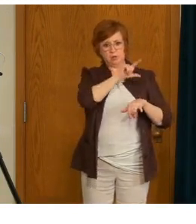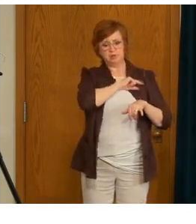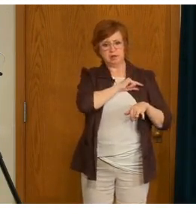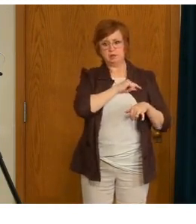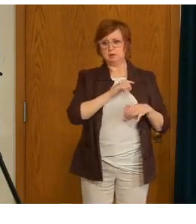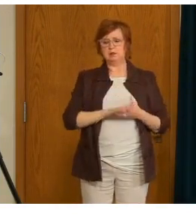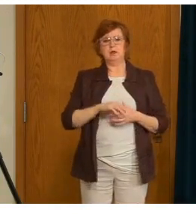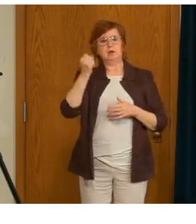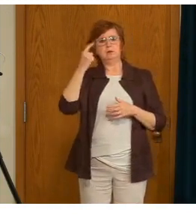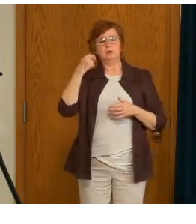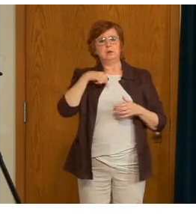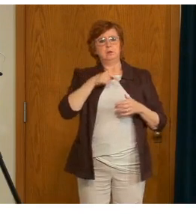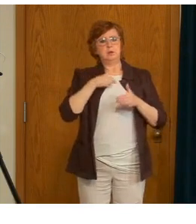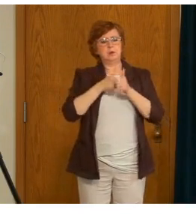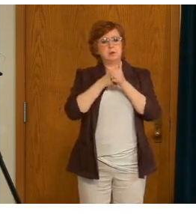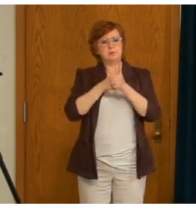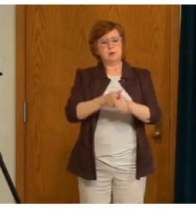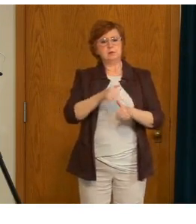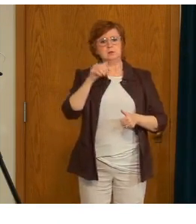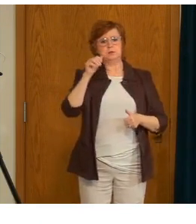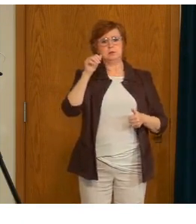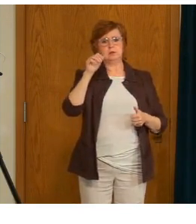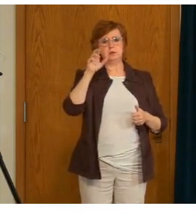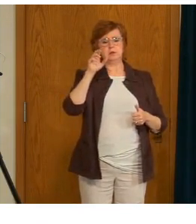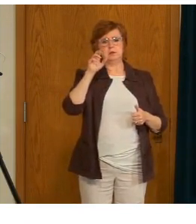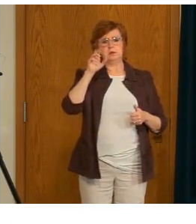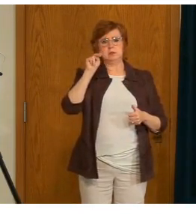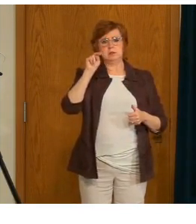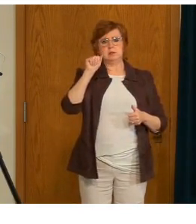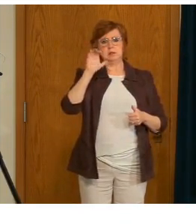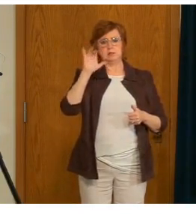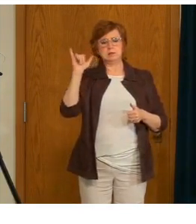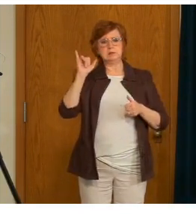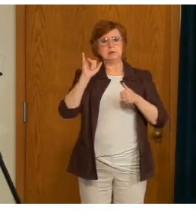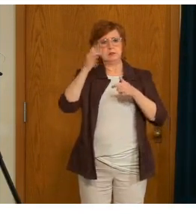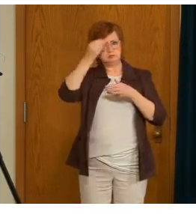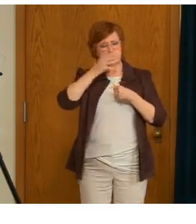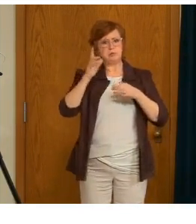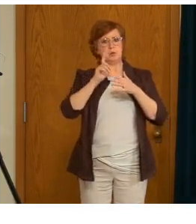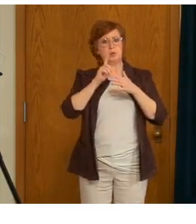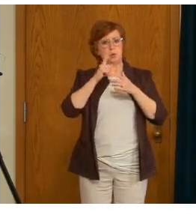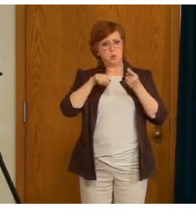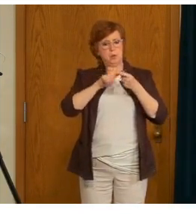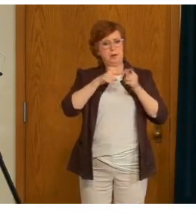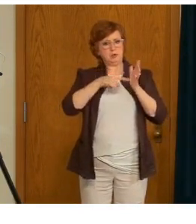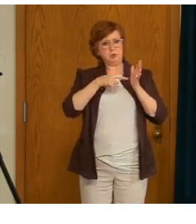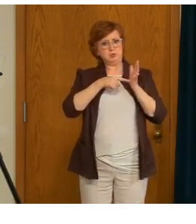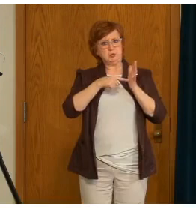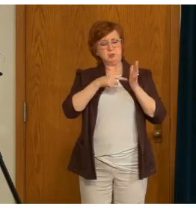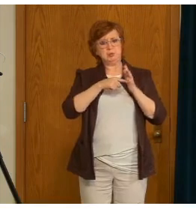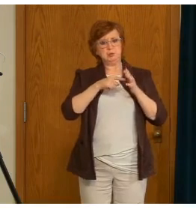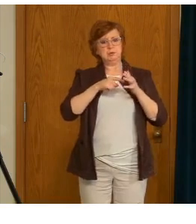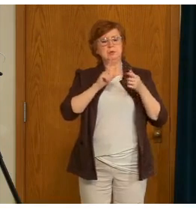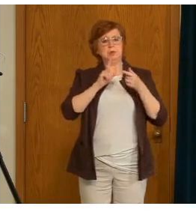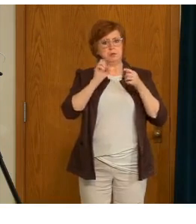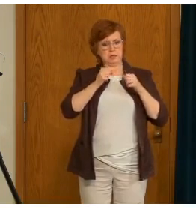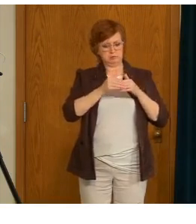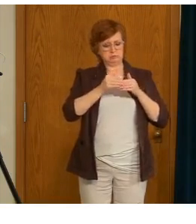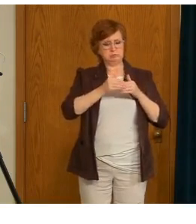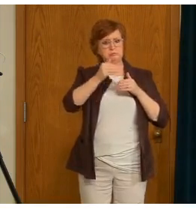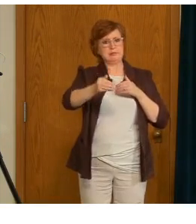on Immunization recommendations in terms of extending the interval out for second doses to 16